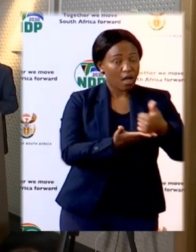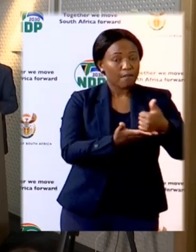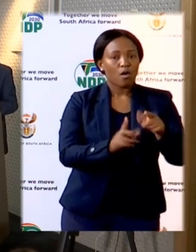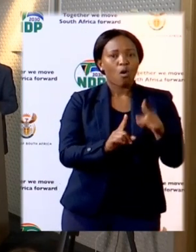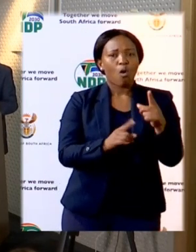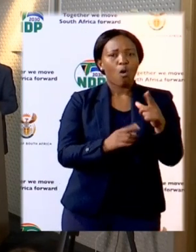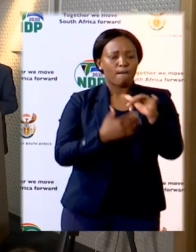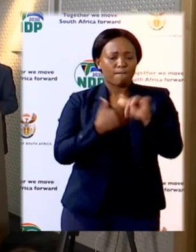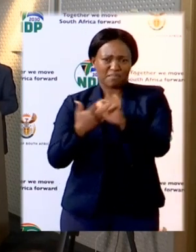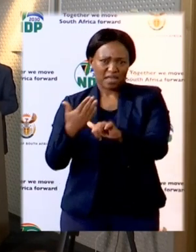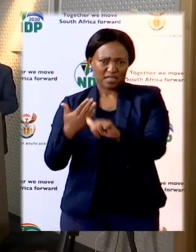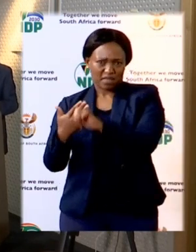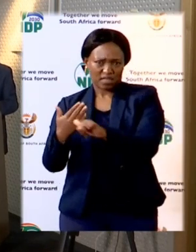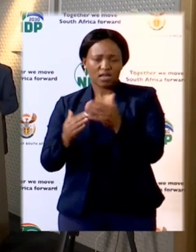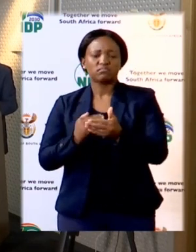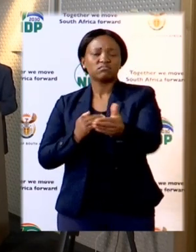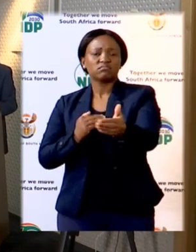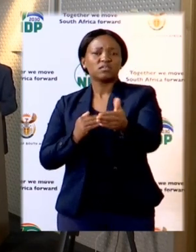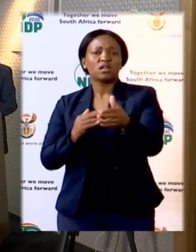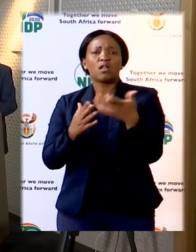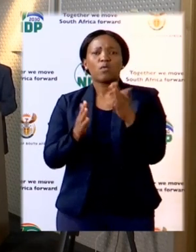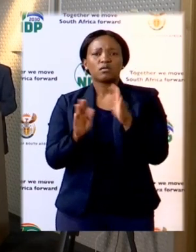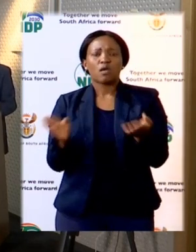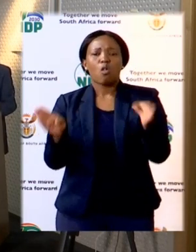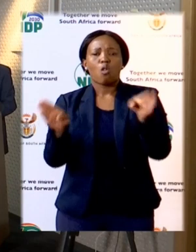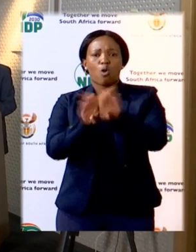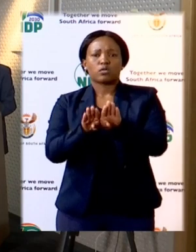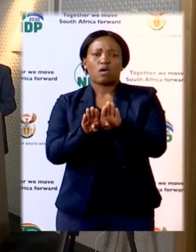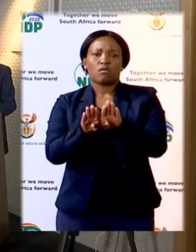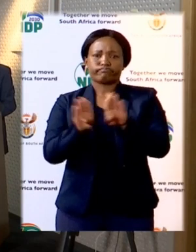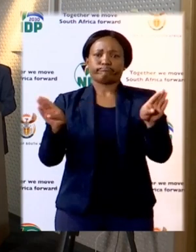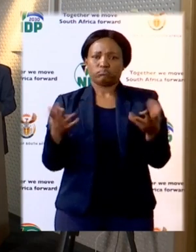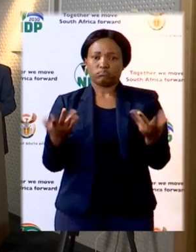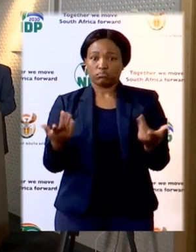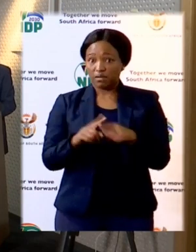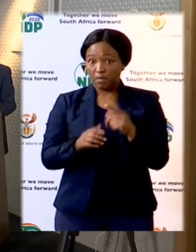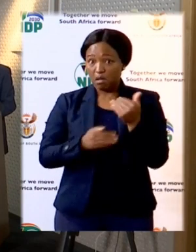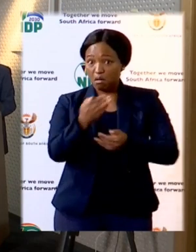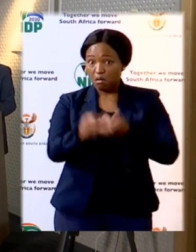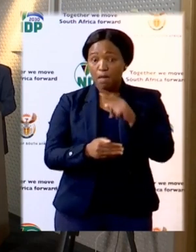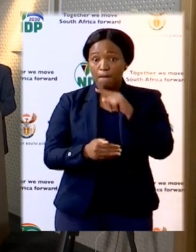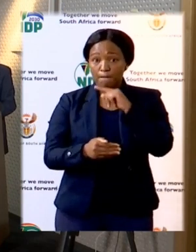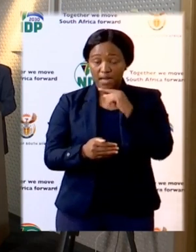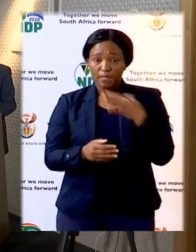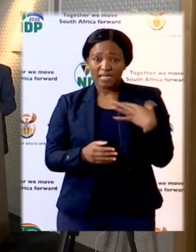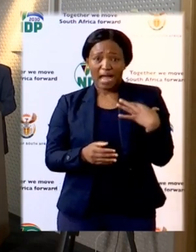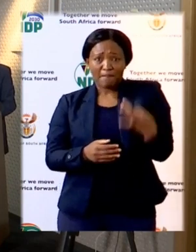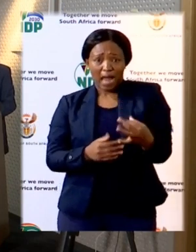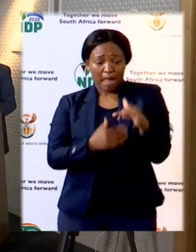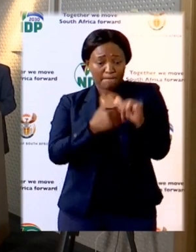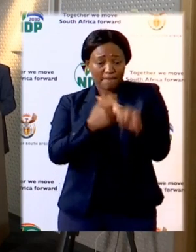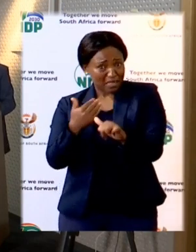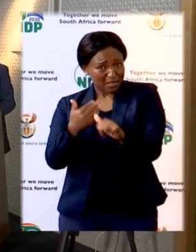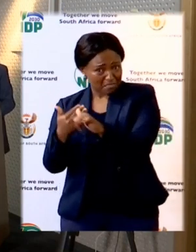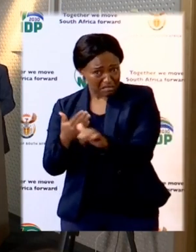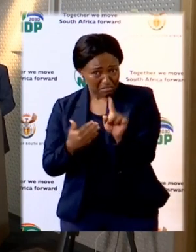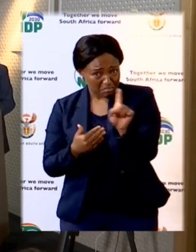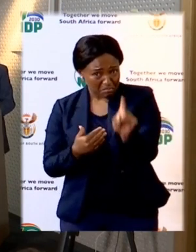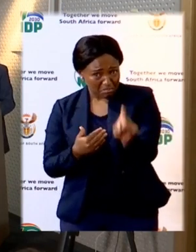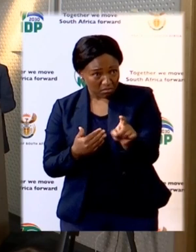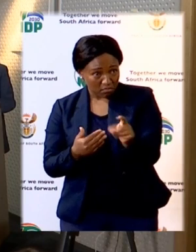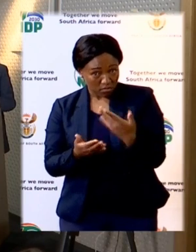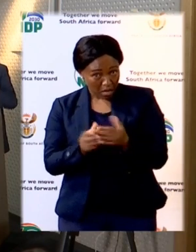monthly assistance until the lockdown is lifted? And if it is ongoing, must an application be done on a monthly basis? Can